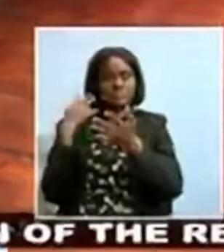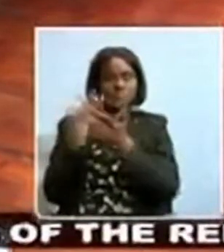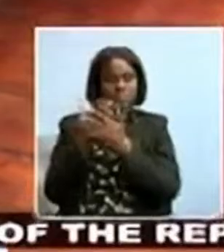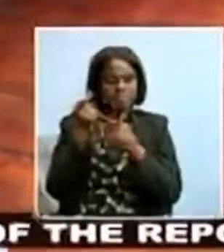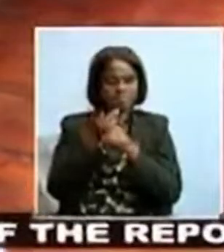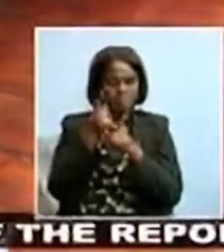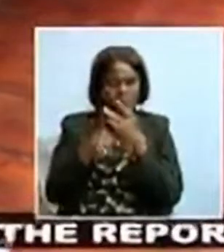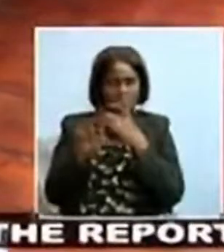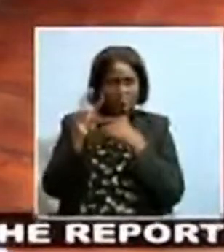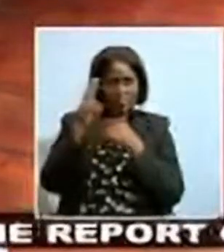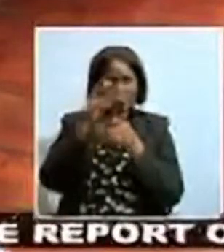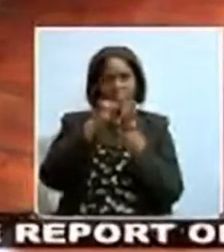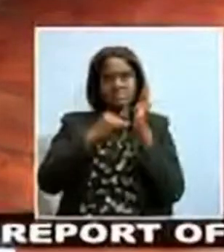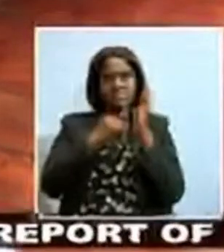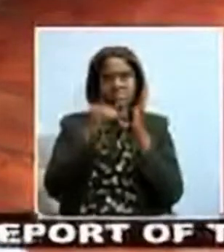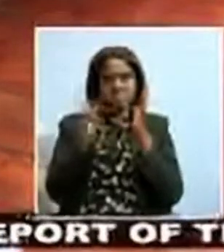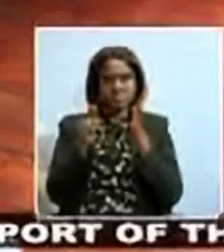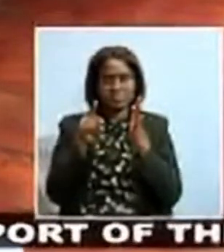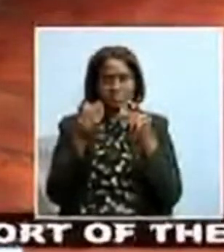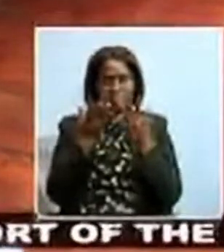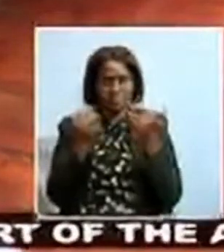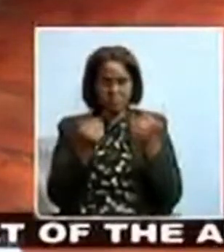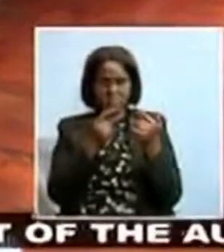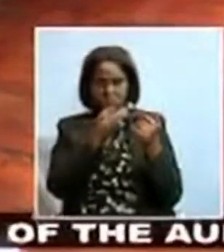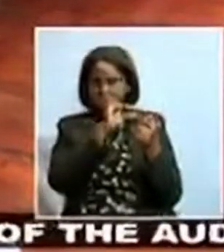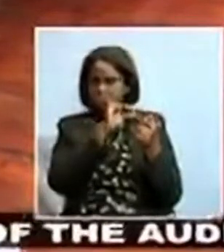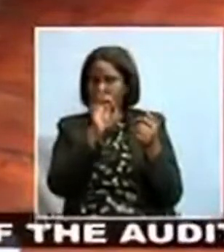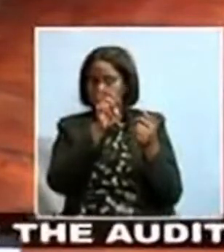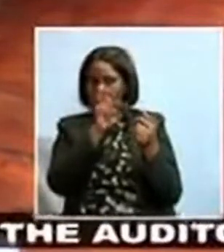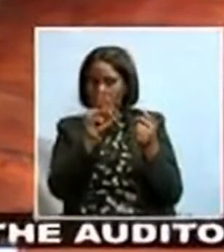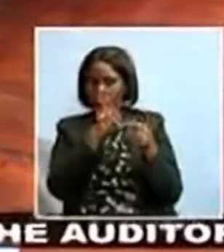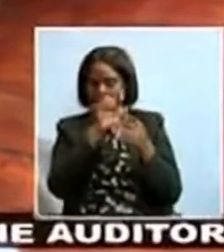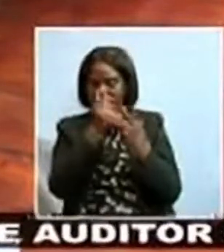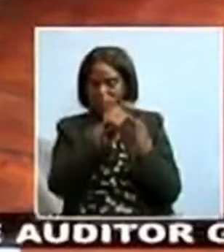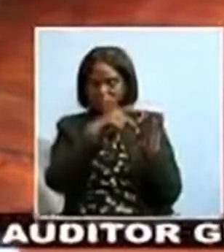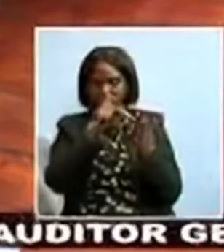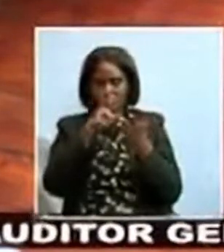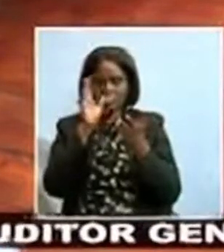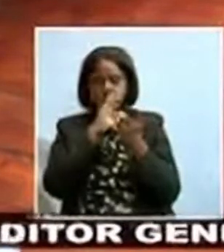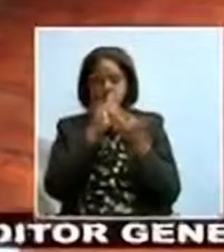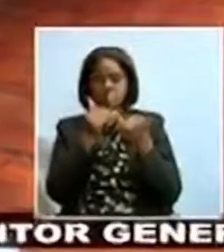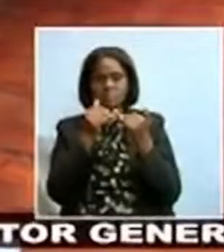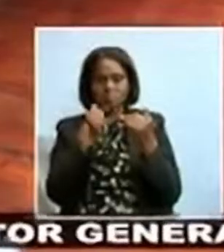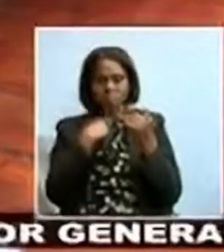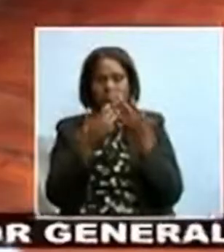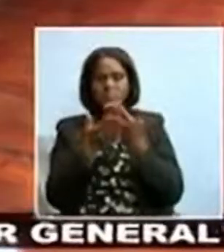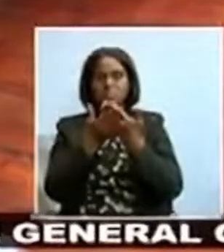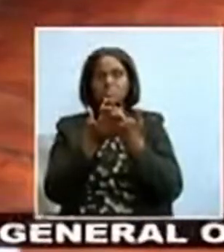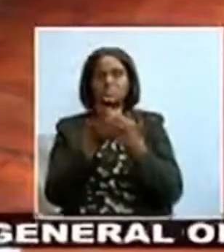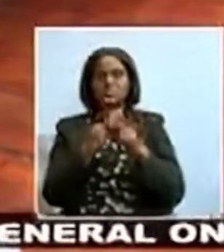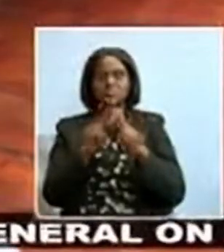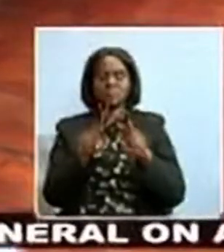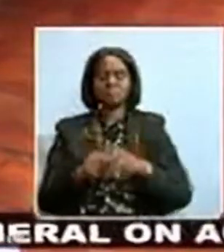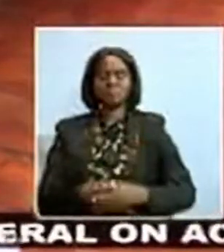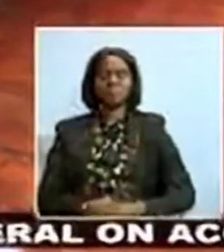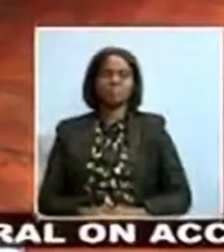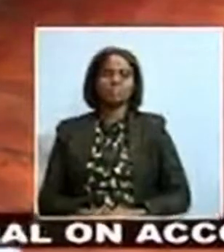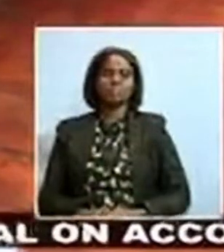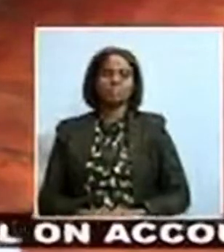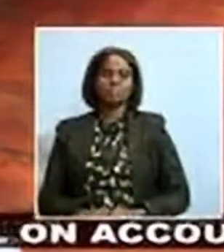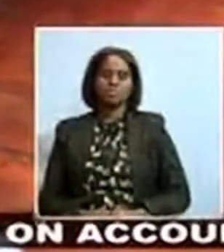from 2nd January, where the 922 was being dismantled now. I submit, Chair.